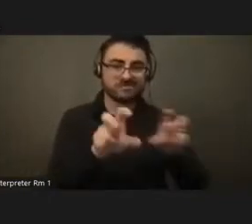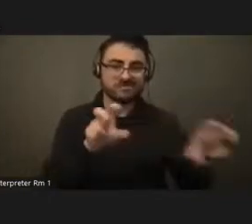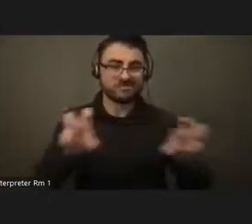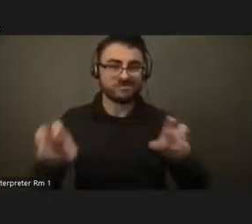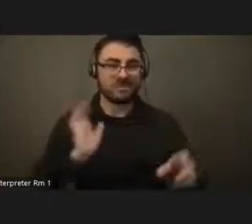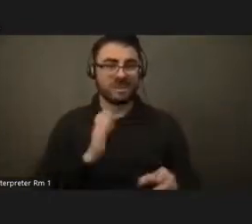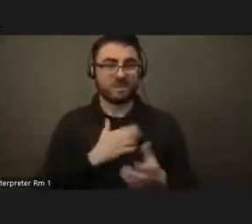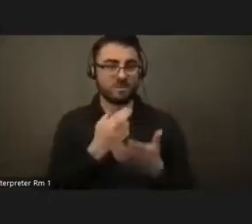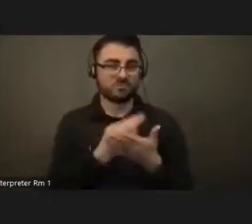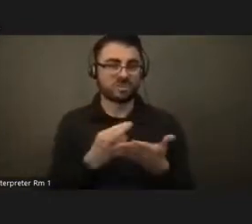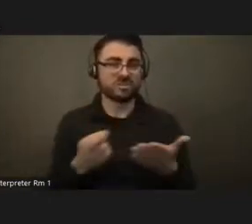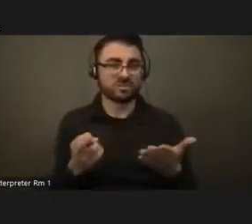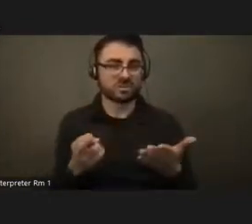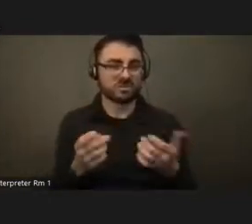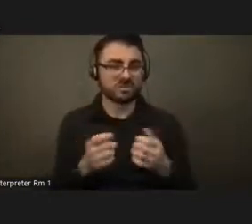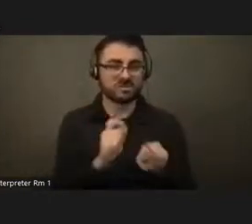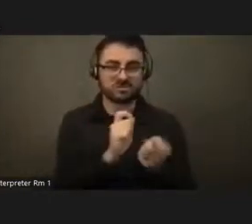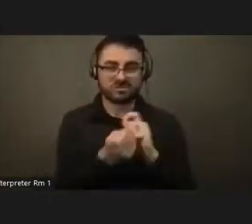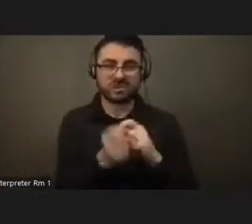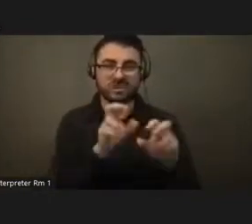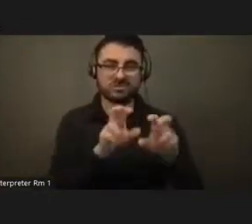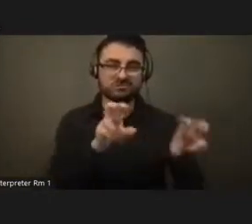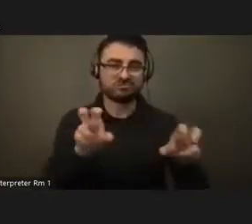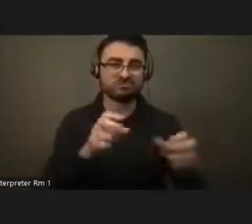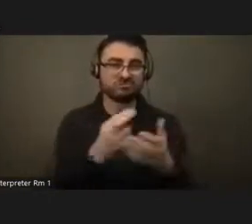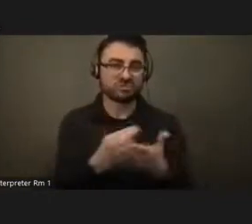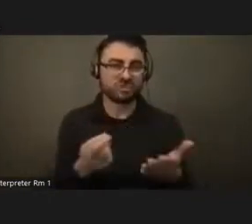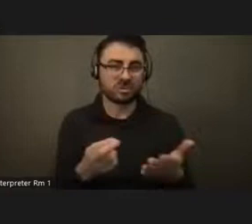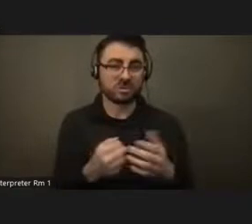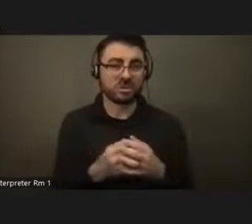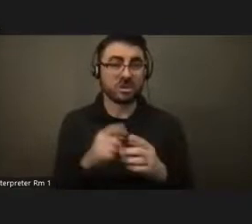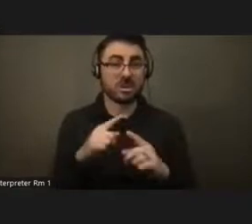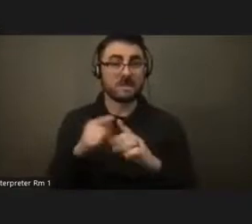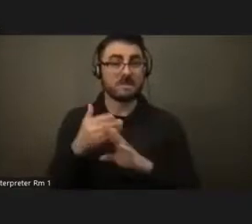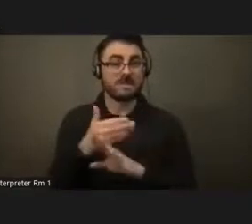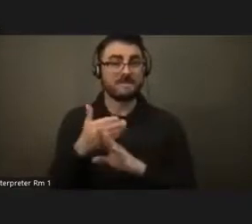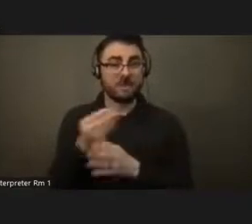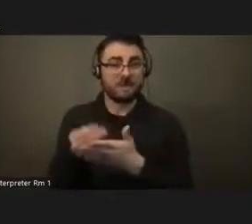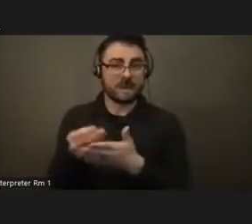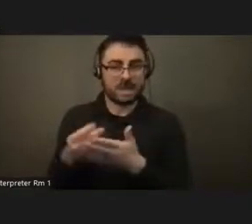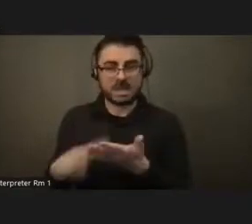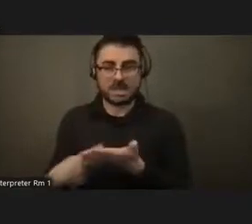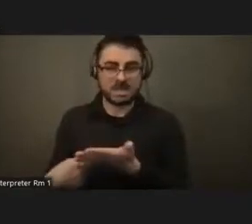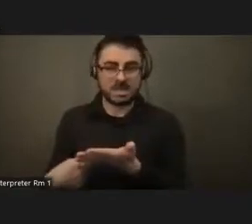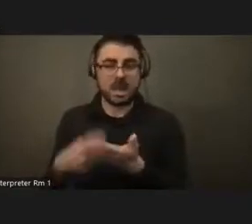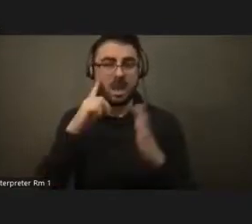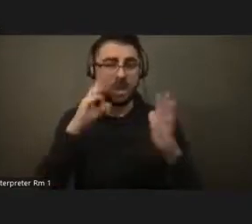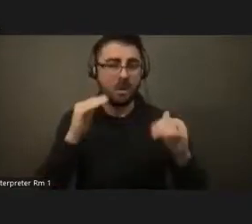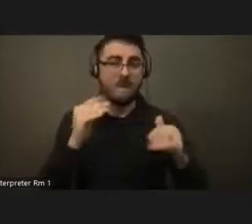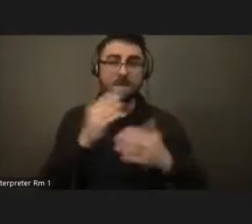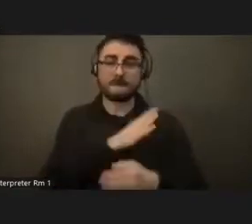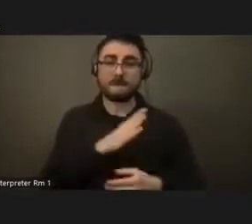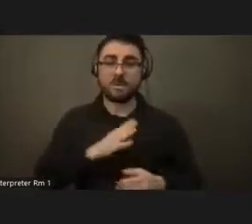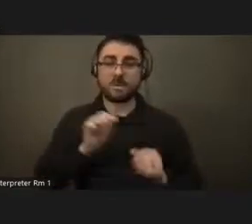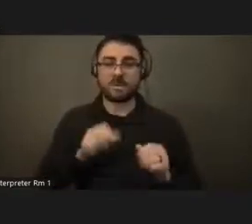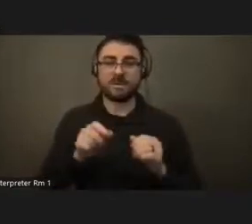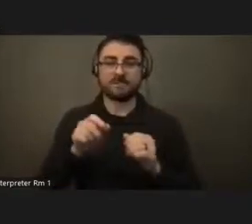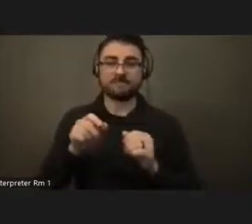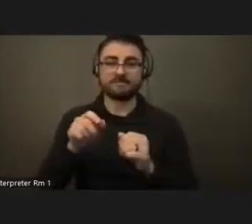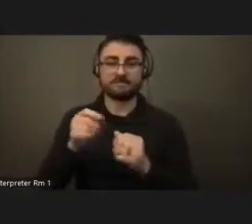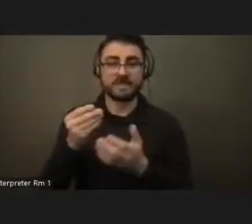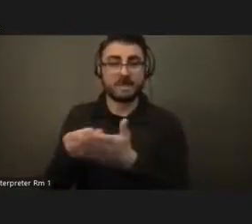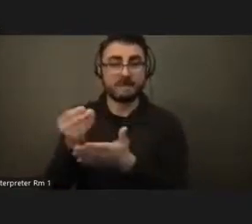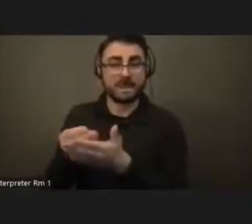and before the issue comes of money, I hope that the board can reallocate money from jails,